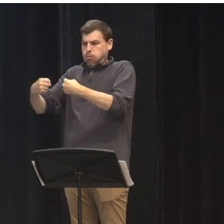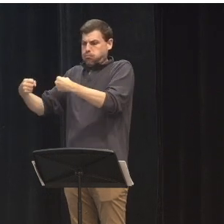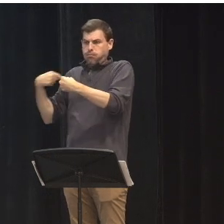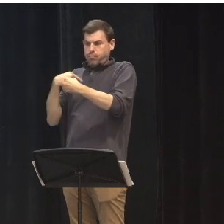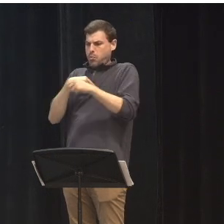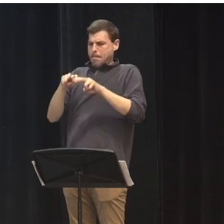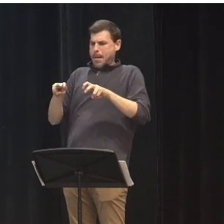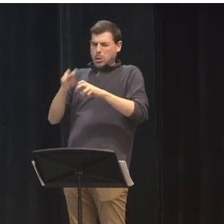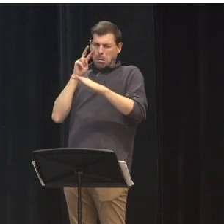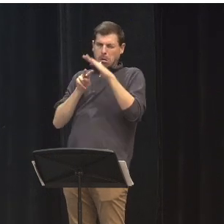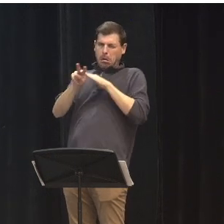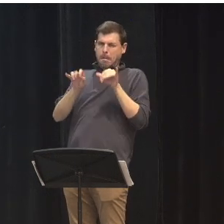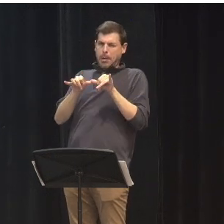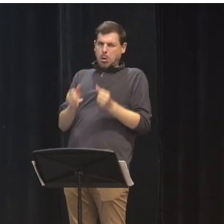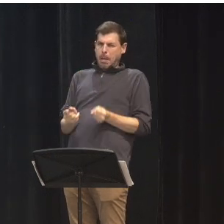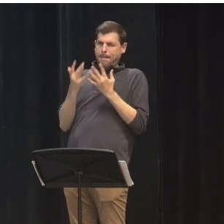and there's a proposal